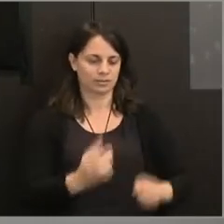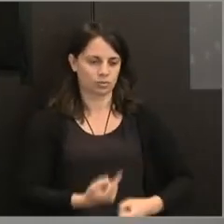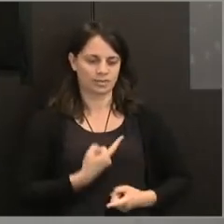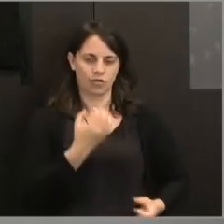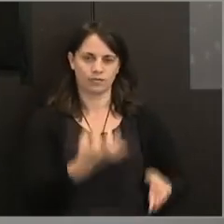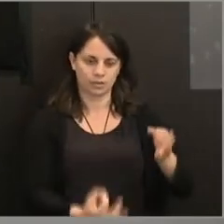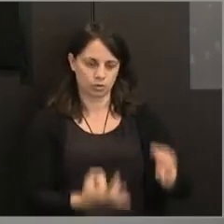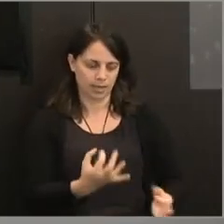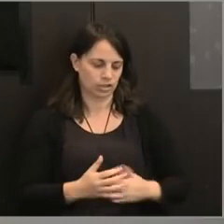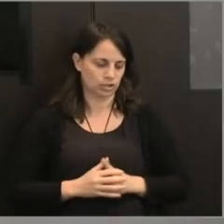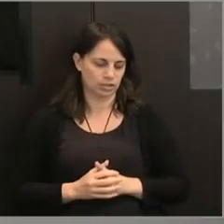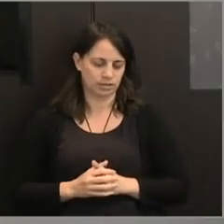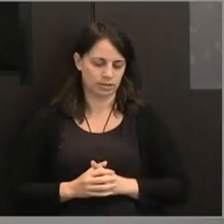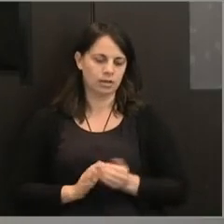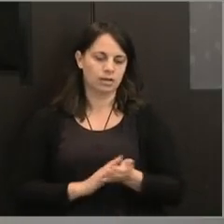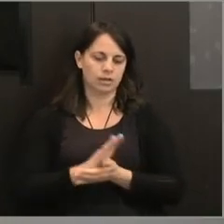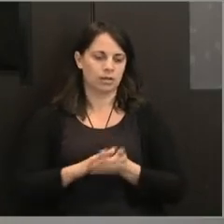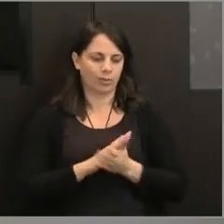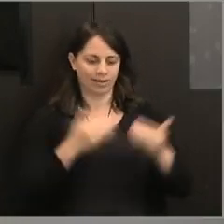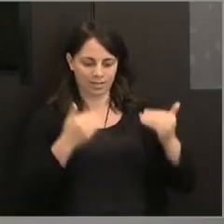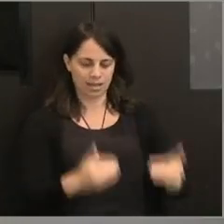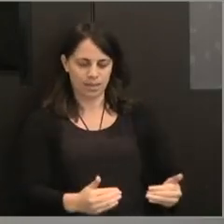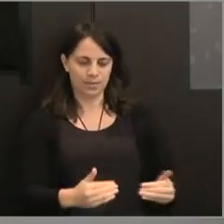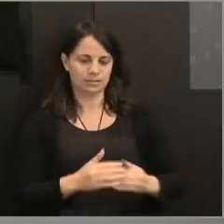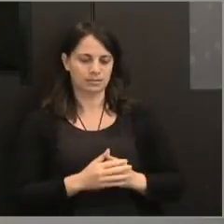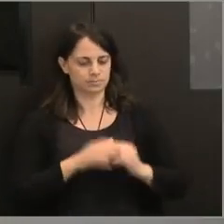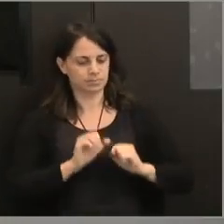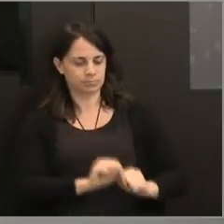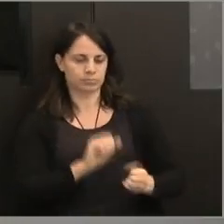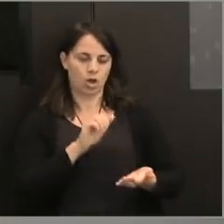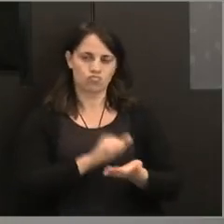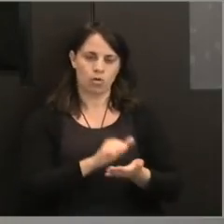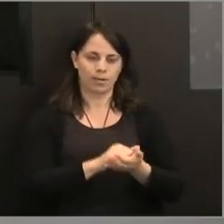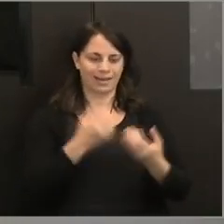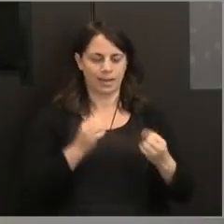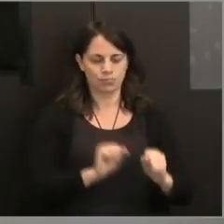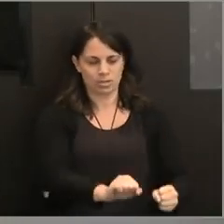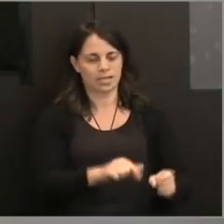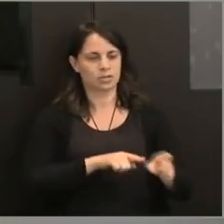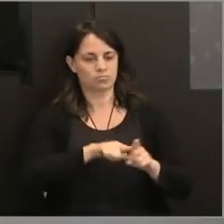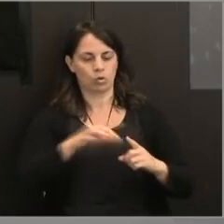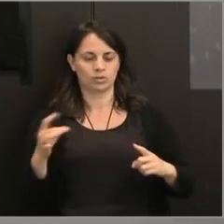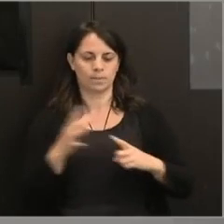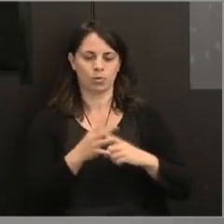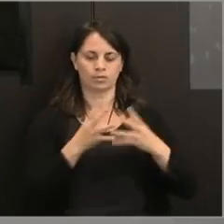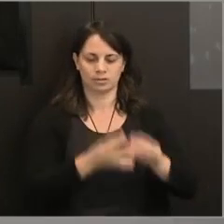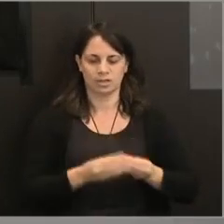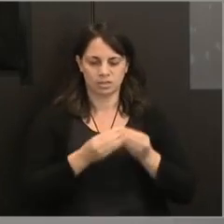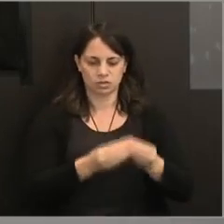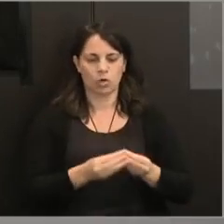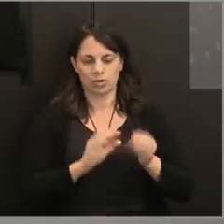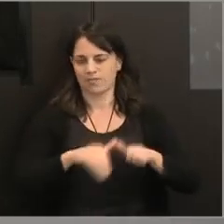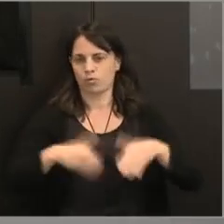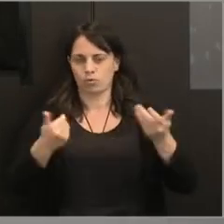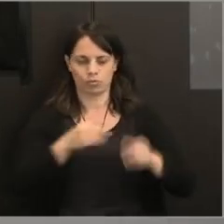self-determination, and thus limiting the ability to properly protect what are the most important taonga for any